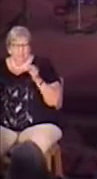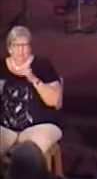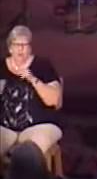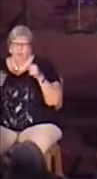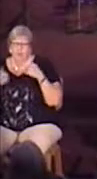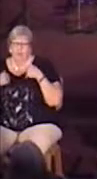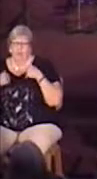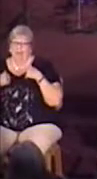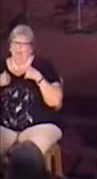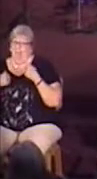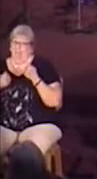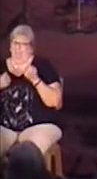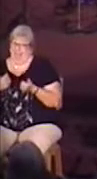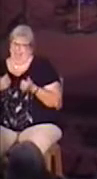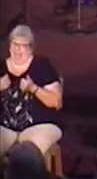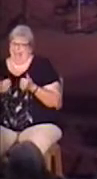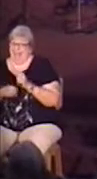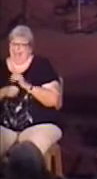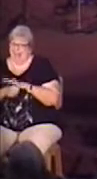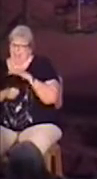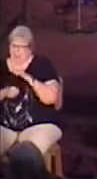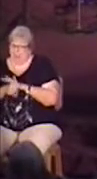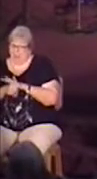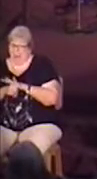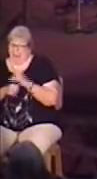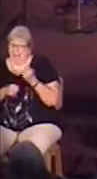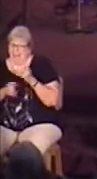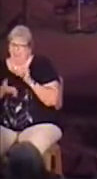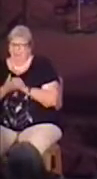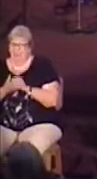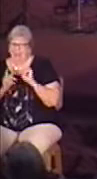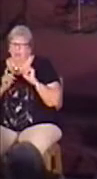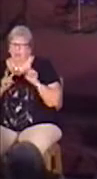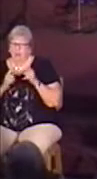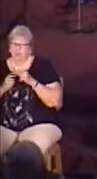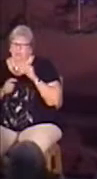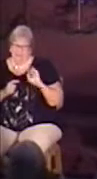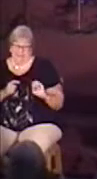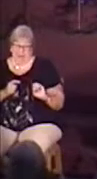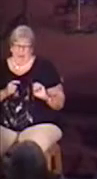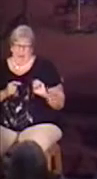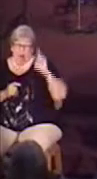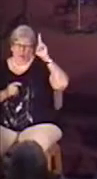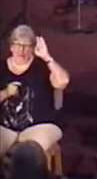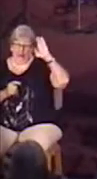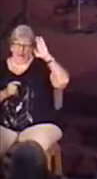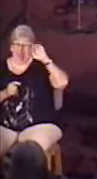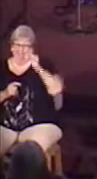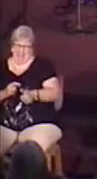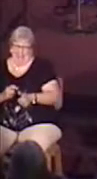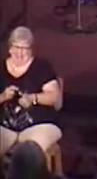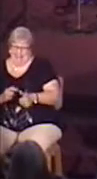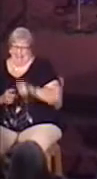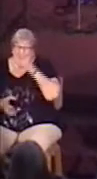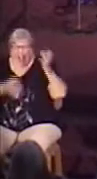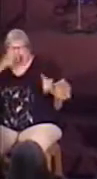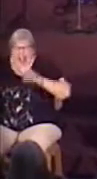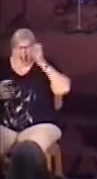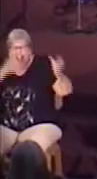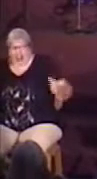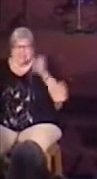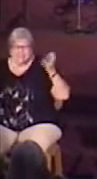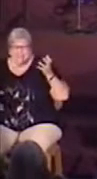short fuse. You guys know what that means, right? It's somebody that goes from 0 to 100 in an instant. Yelling,